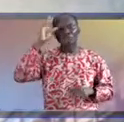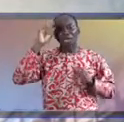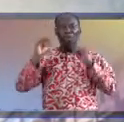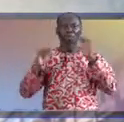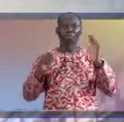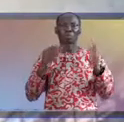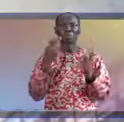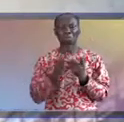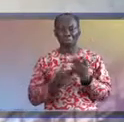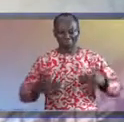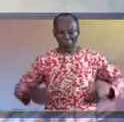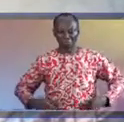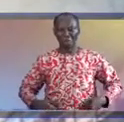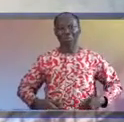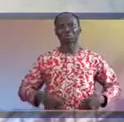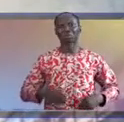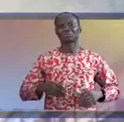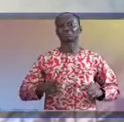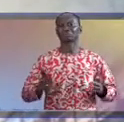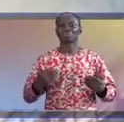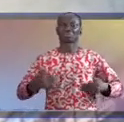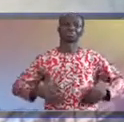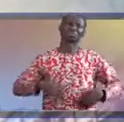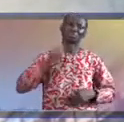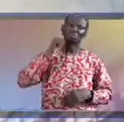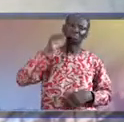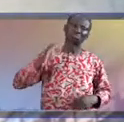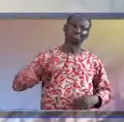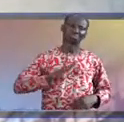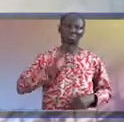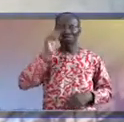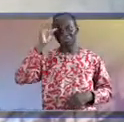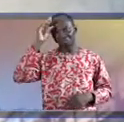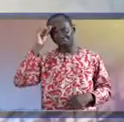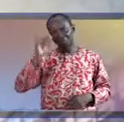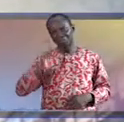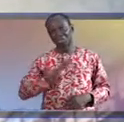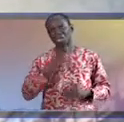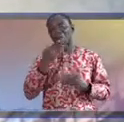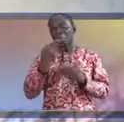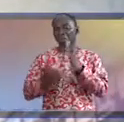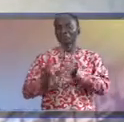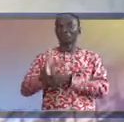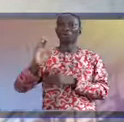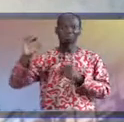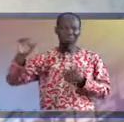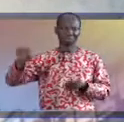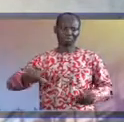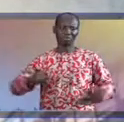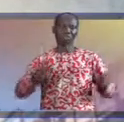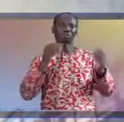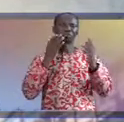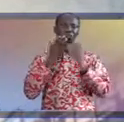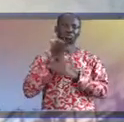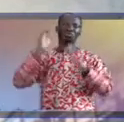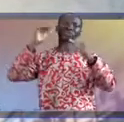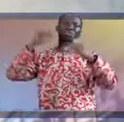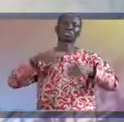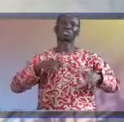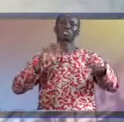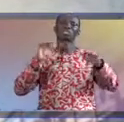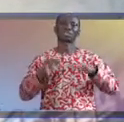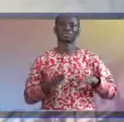emma mrantie mabawa omuye Israel fu nyina yankopon de won fa epo ni